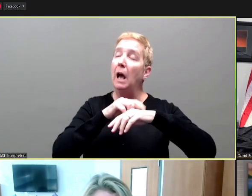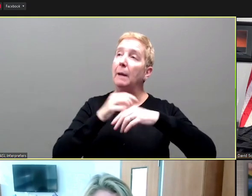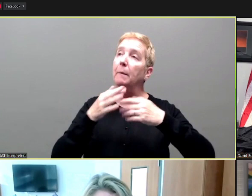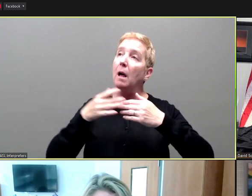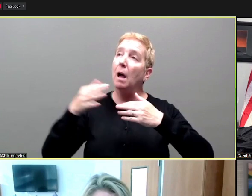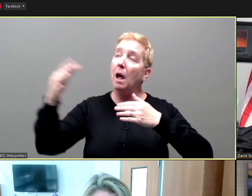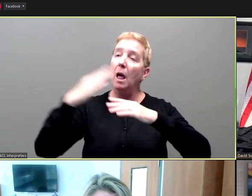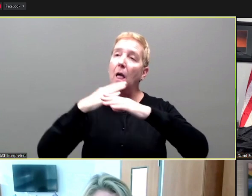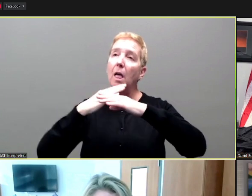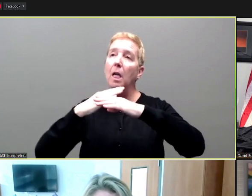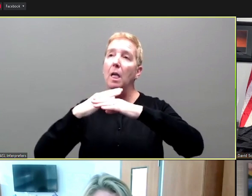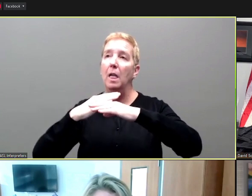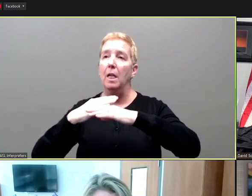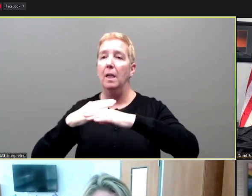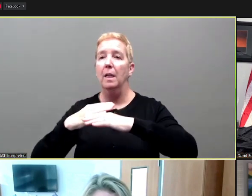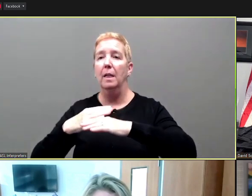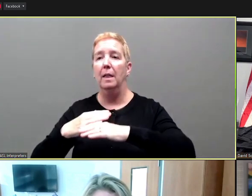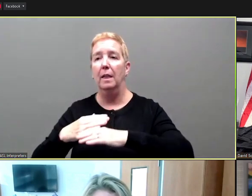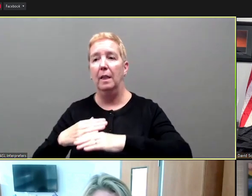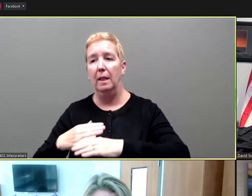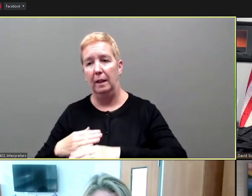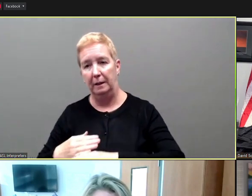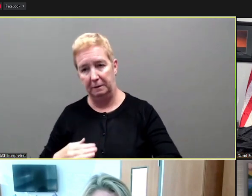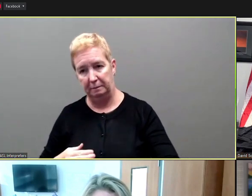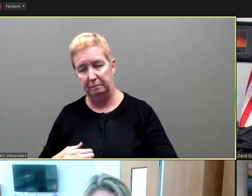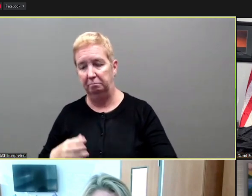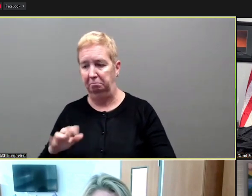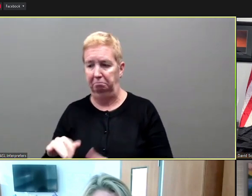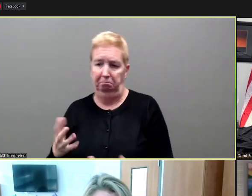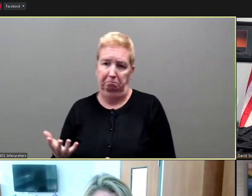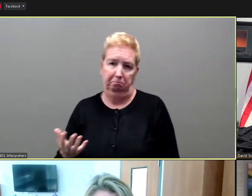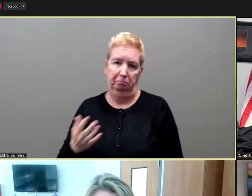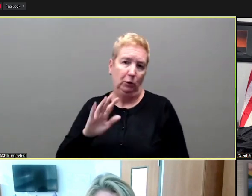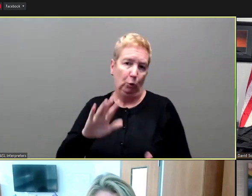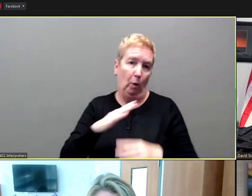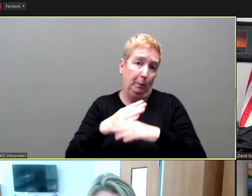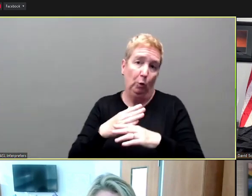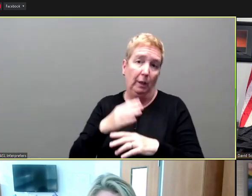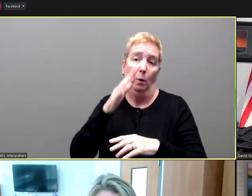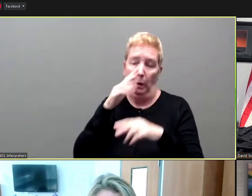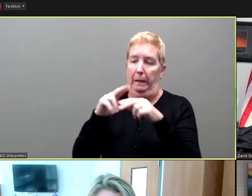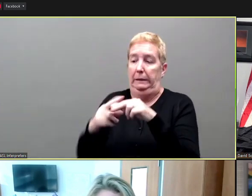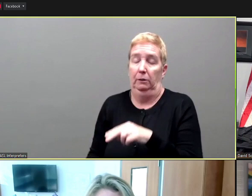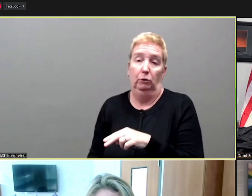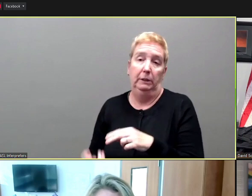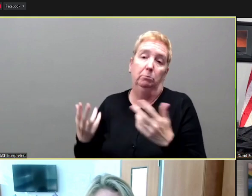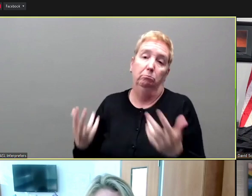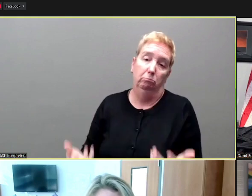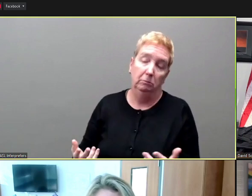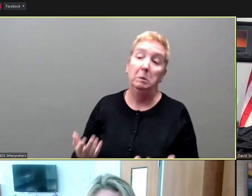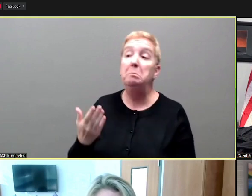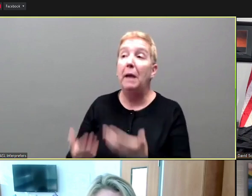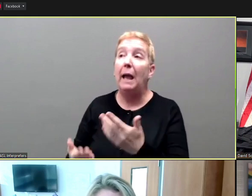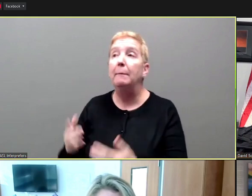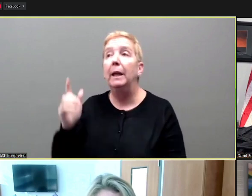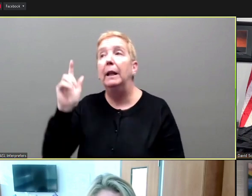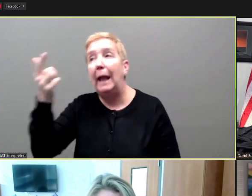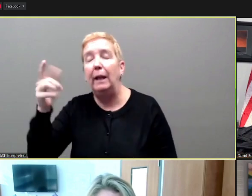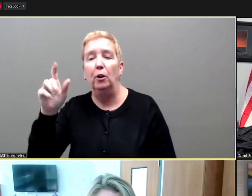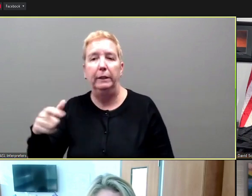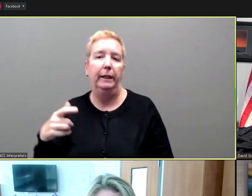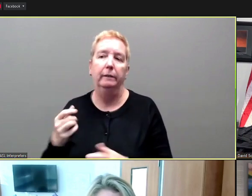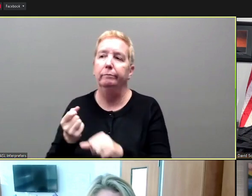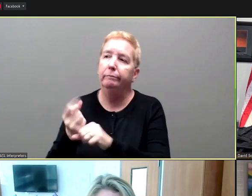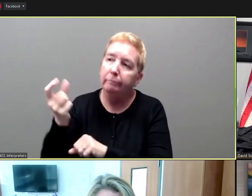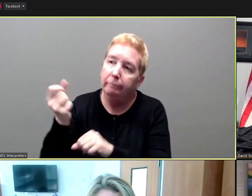data showing that over time that immunity you have decreases. So you still may need a booster every year